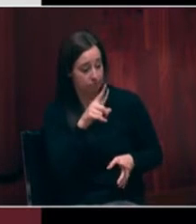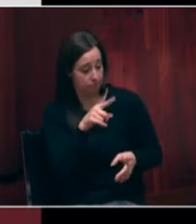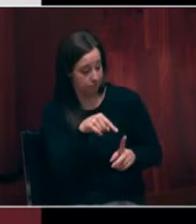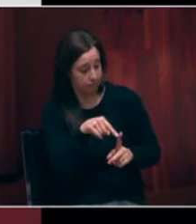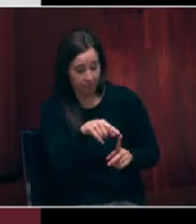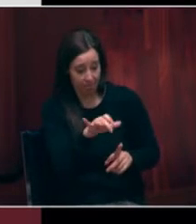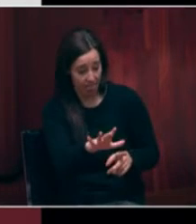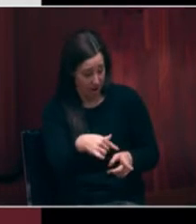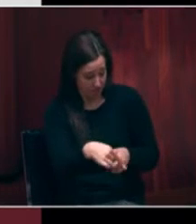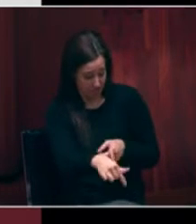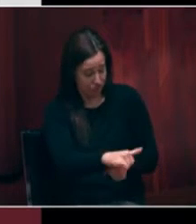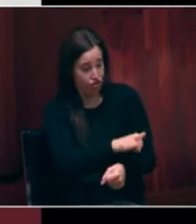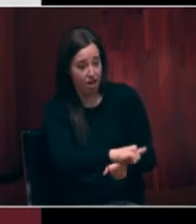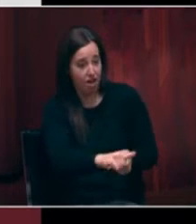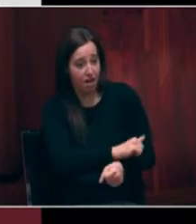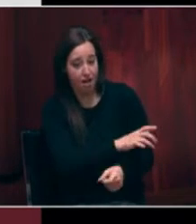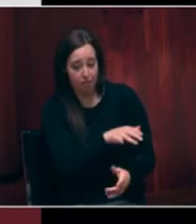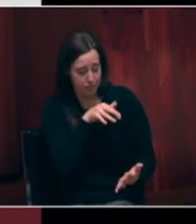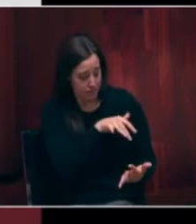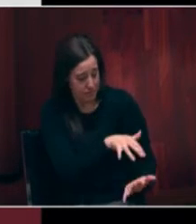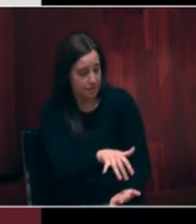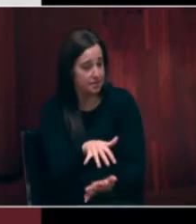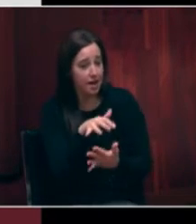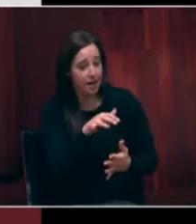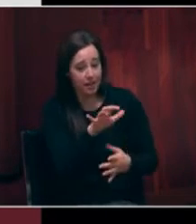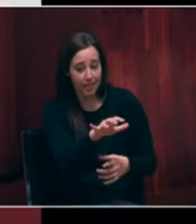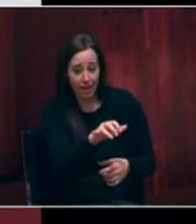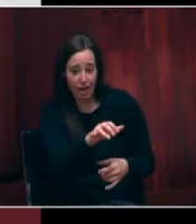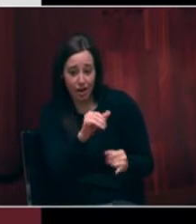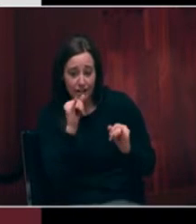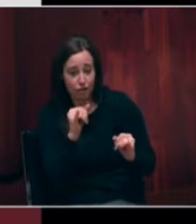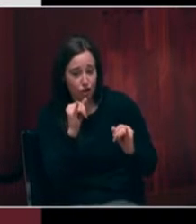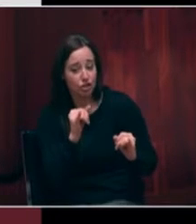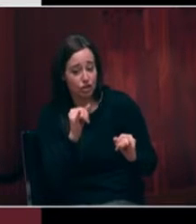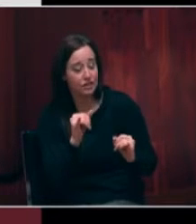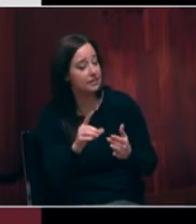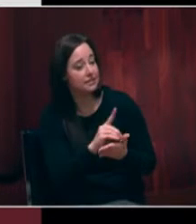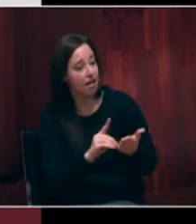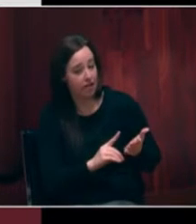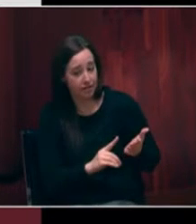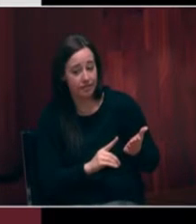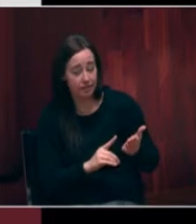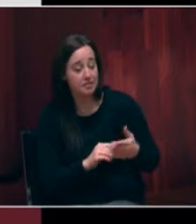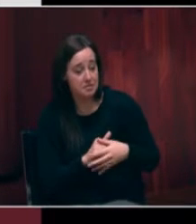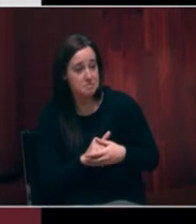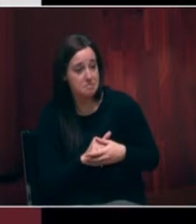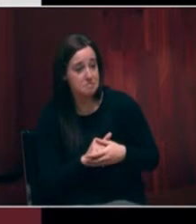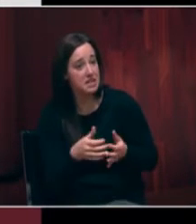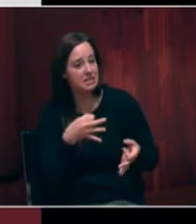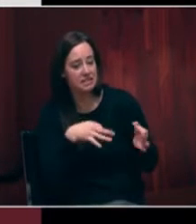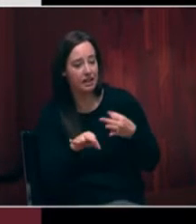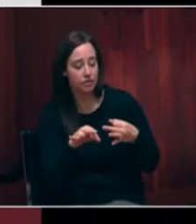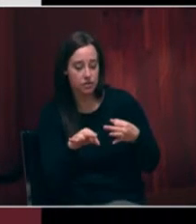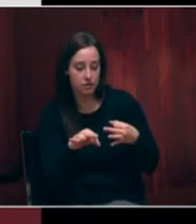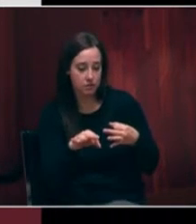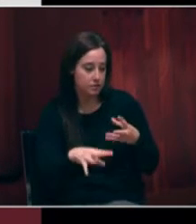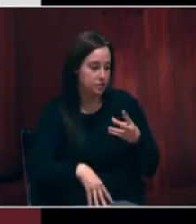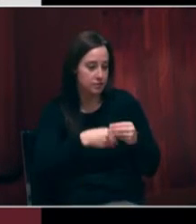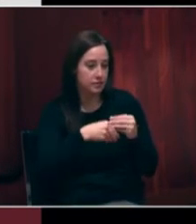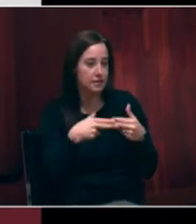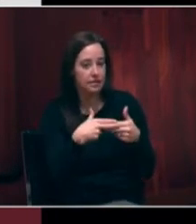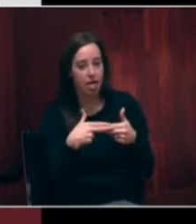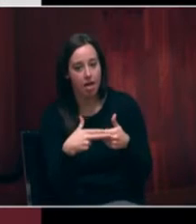their life studying. Use that expertise to get you a great training product, instead of just delivering another slide deck to somebody and